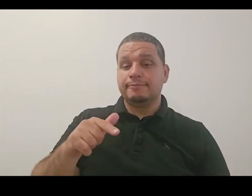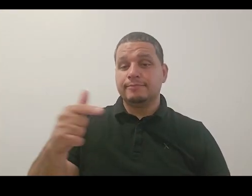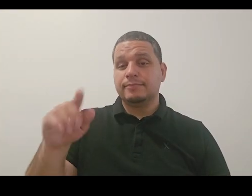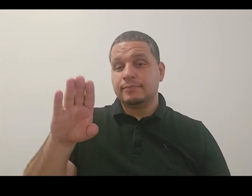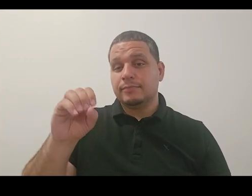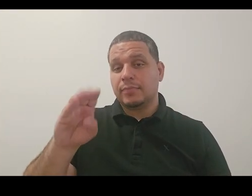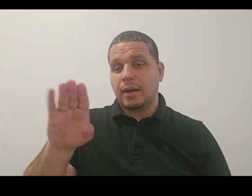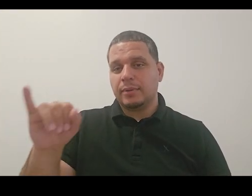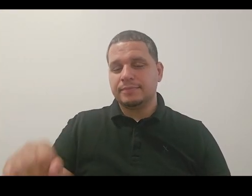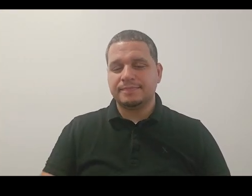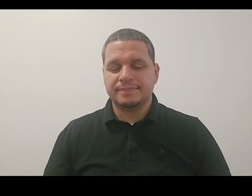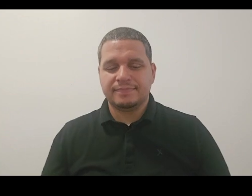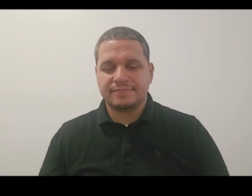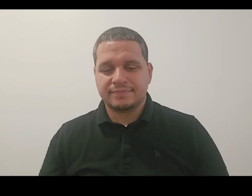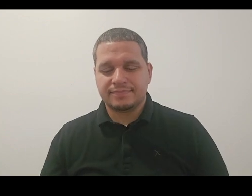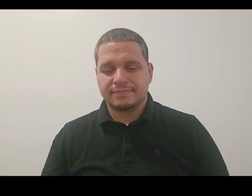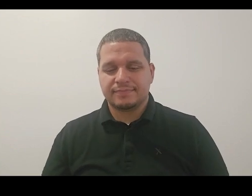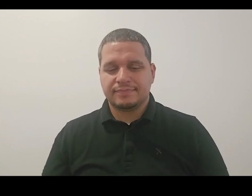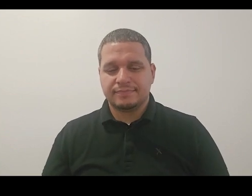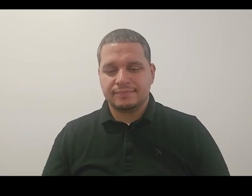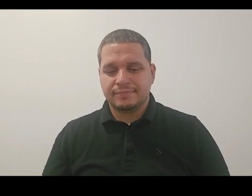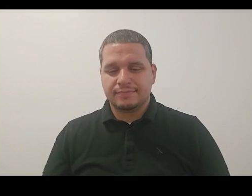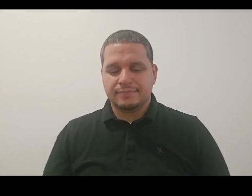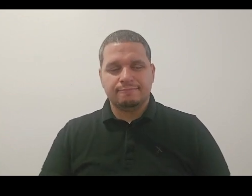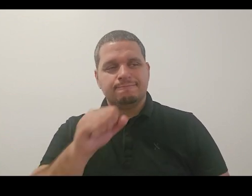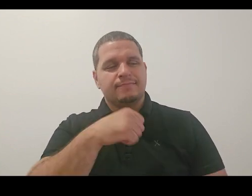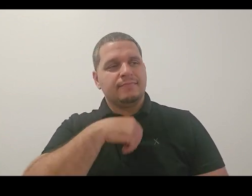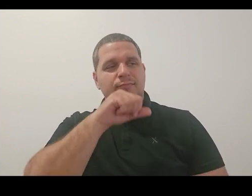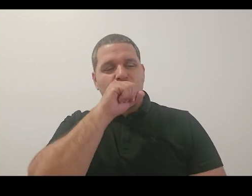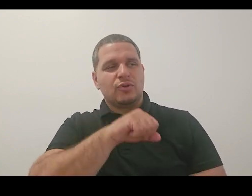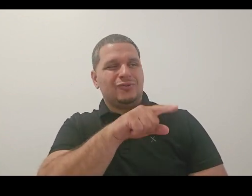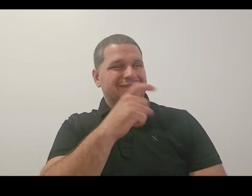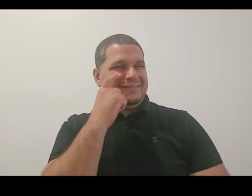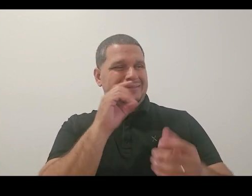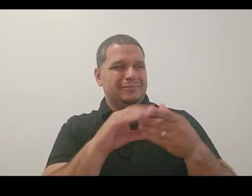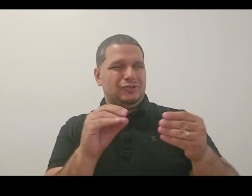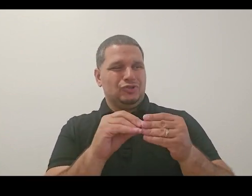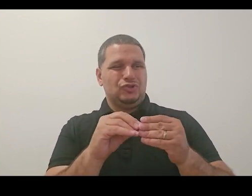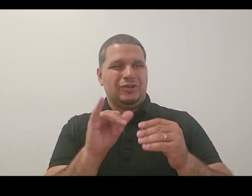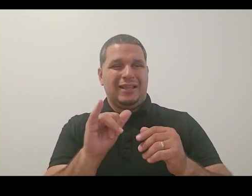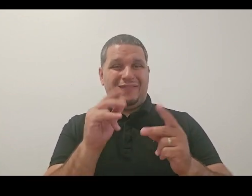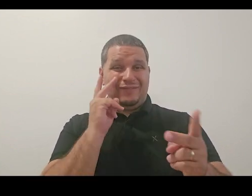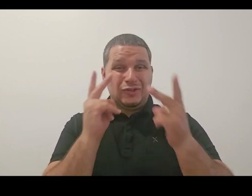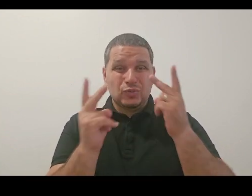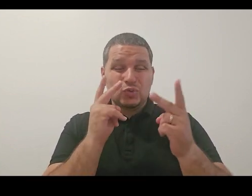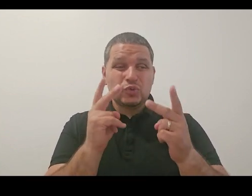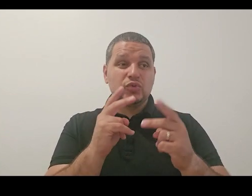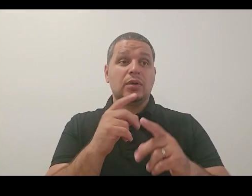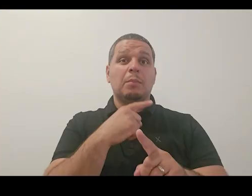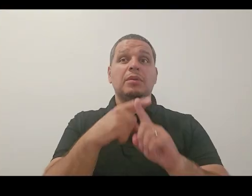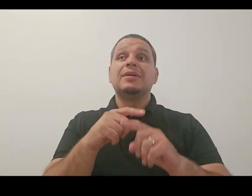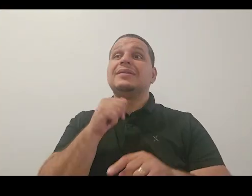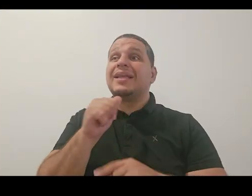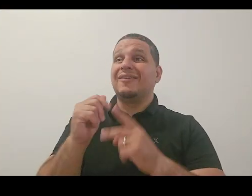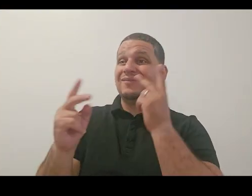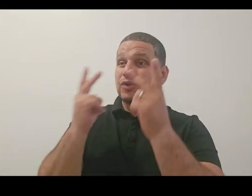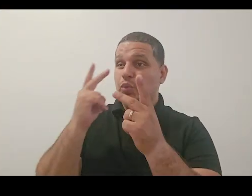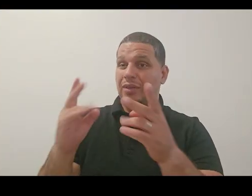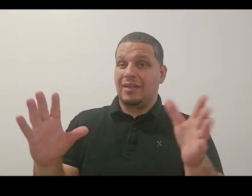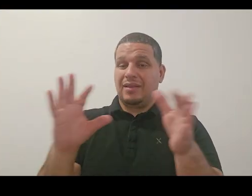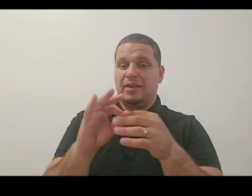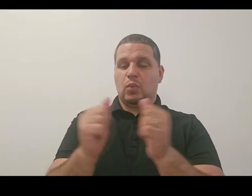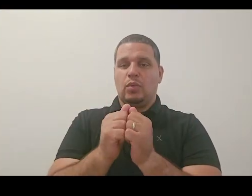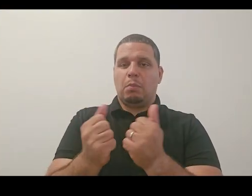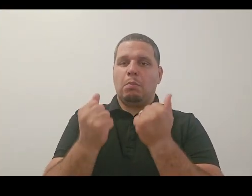later. And I'll pass it on to Bobby. I love your mentioning of the bringing the visuals and the